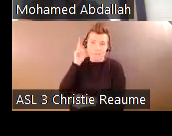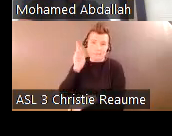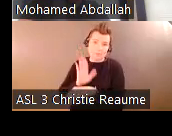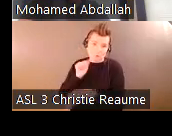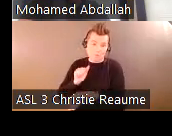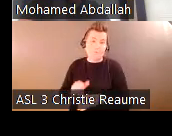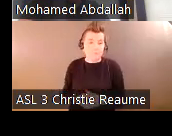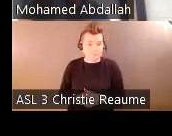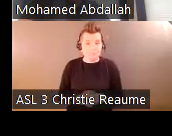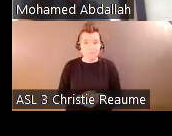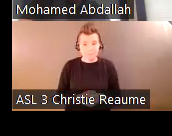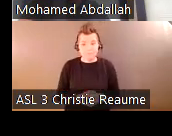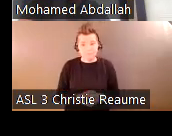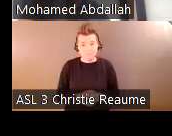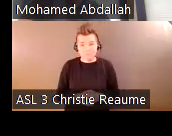usage.